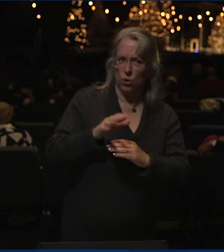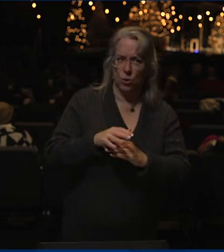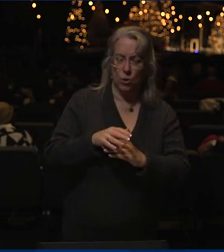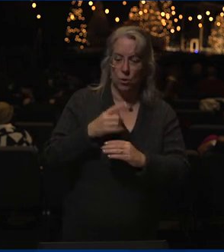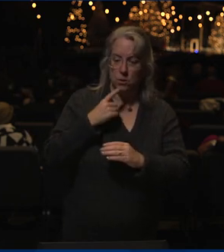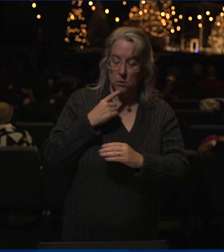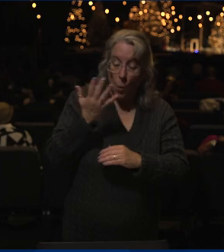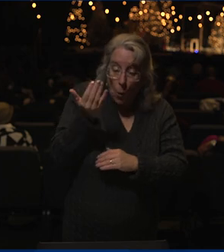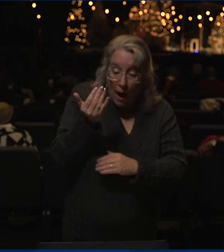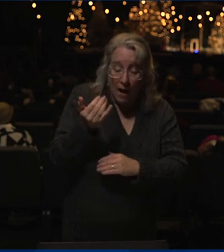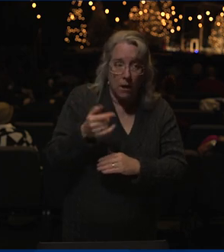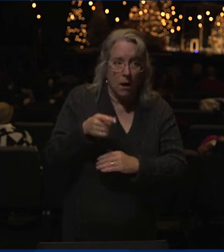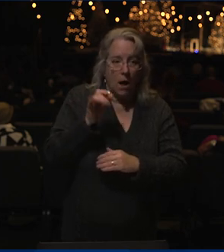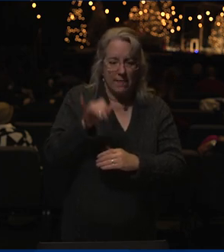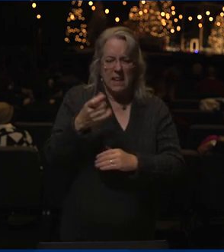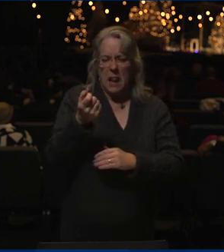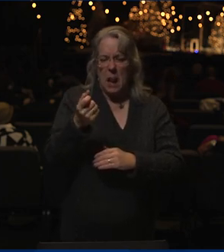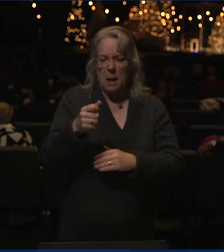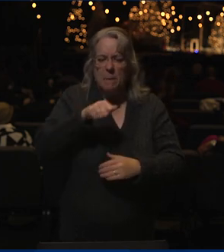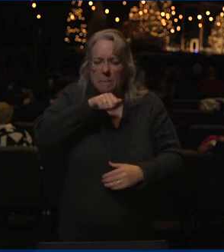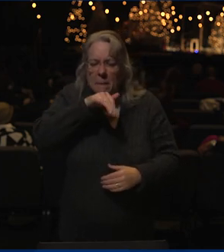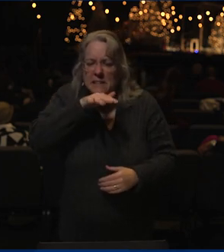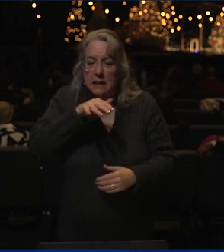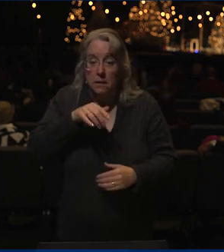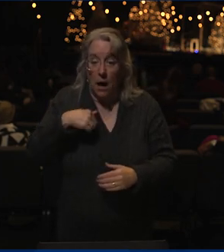it's kind of a messy one, and I think she'll like it.